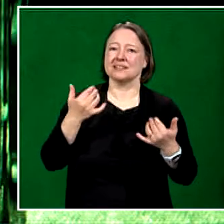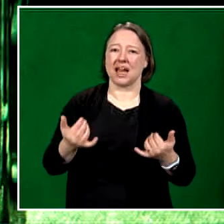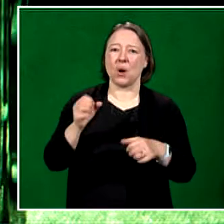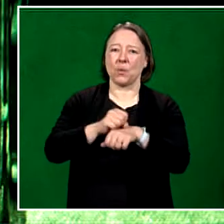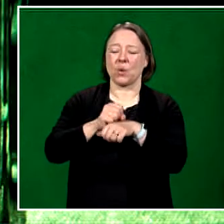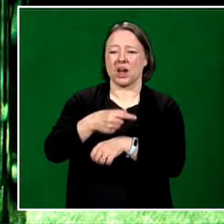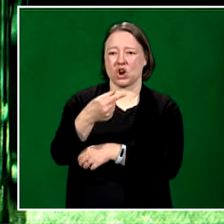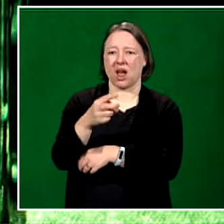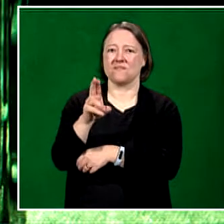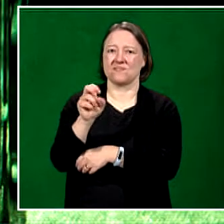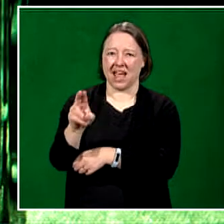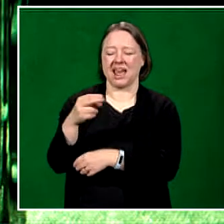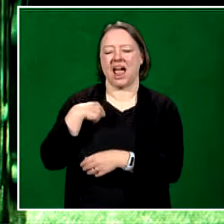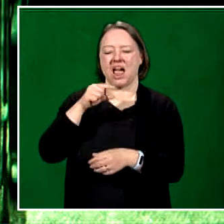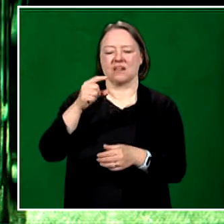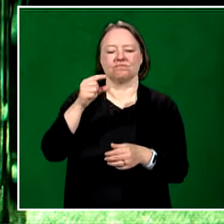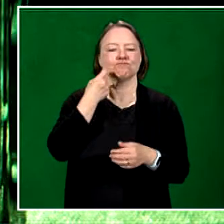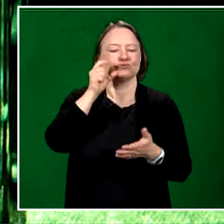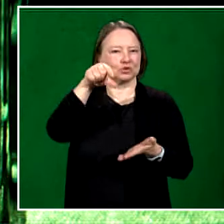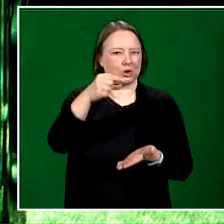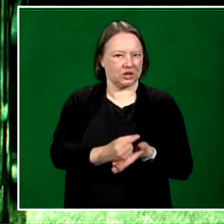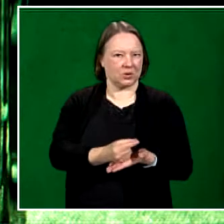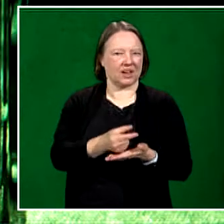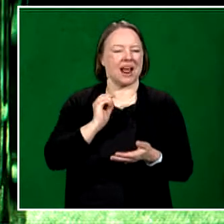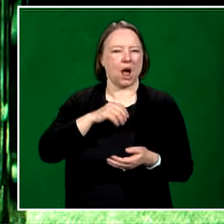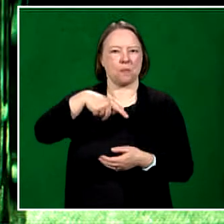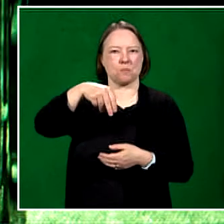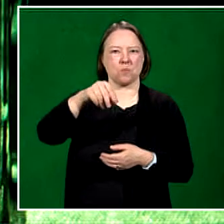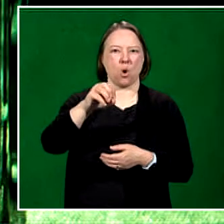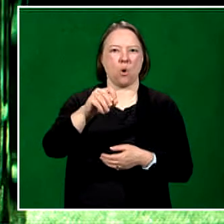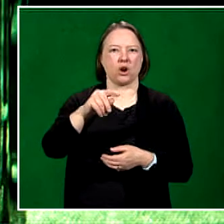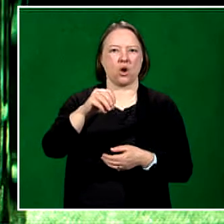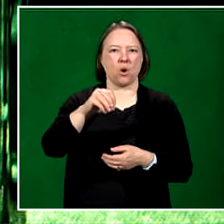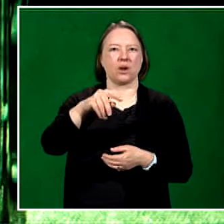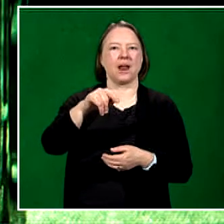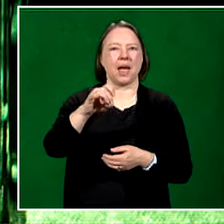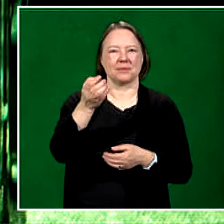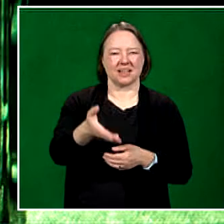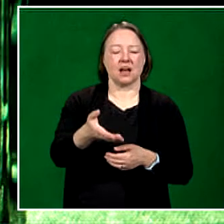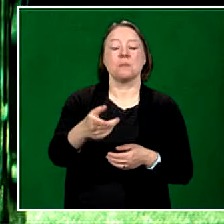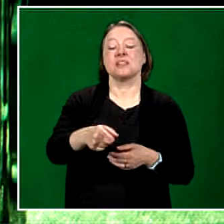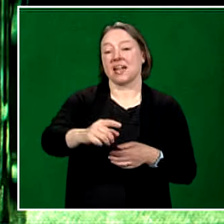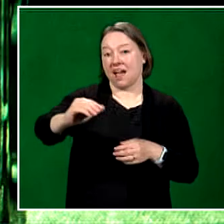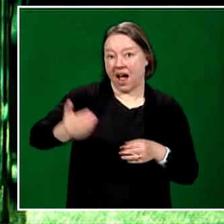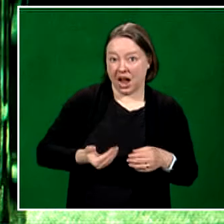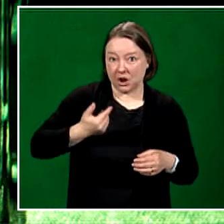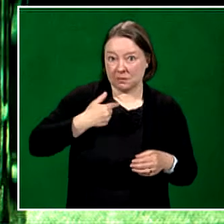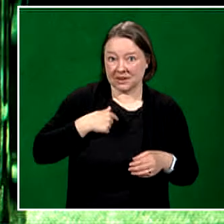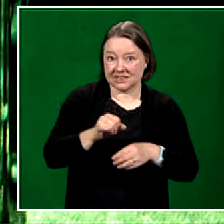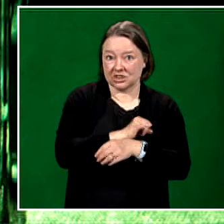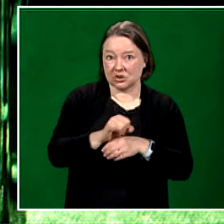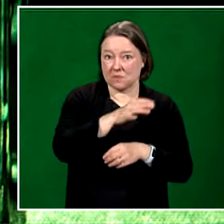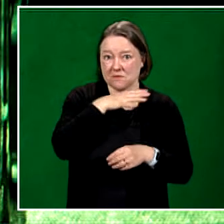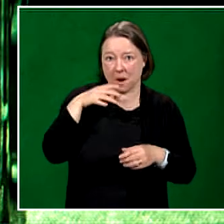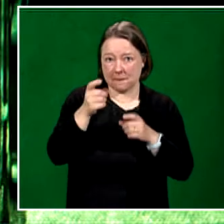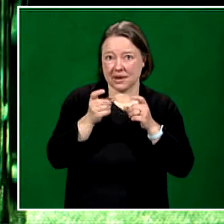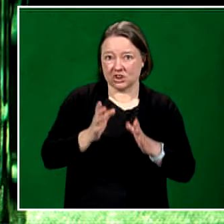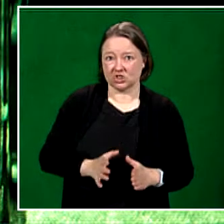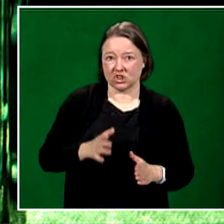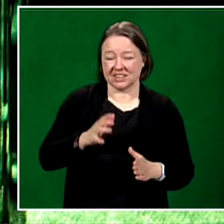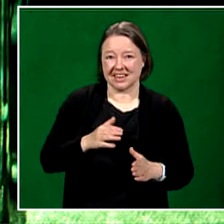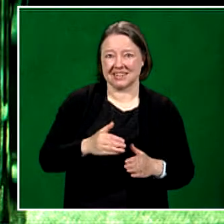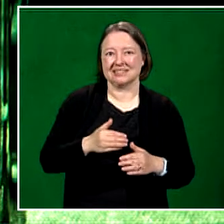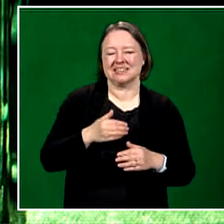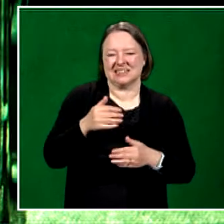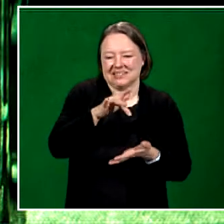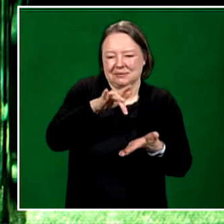work at Grand Valley. I graduated and that's where our prototype is, but I was managed to get hired as the interim farm manager, which is right in the